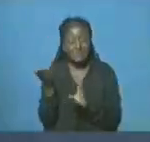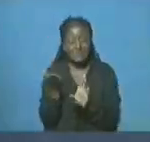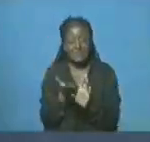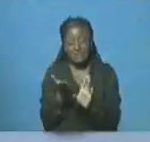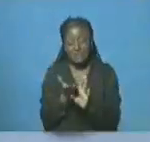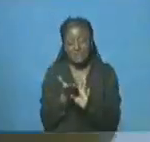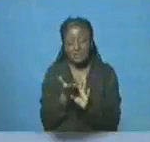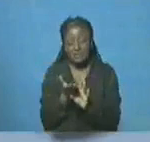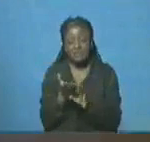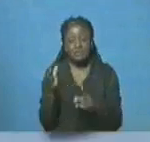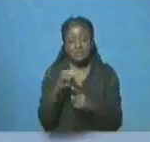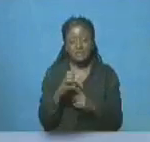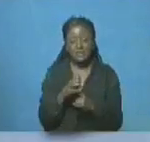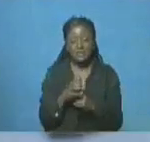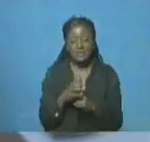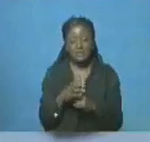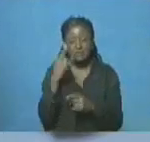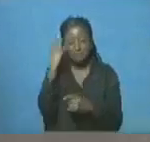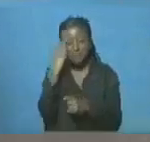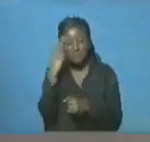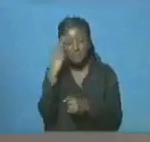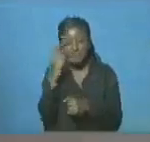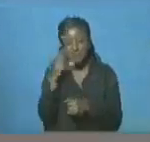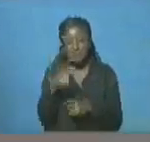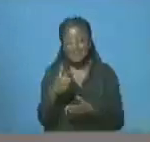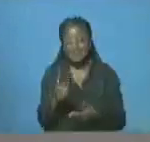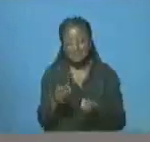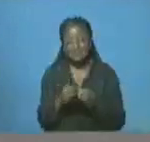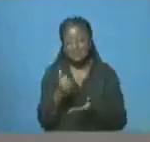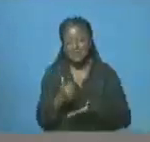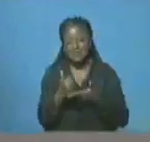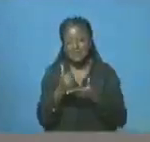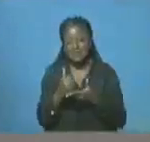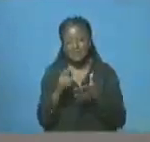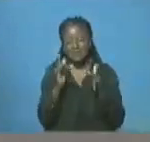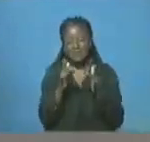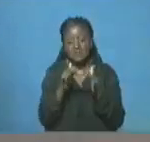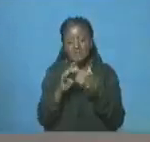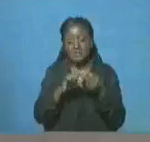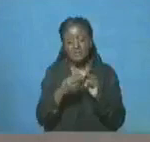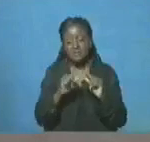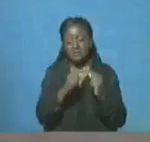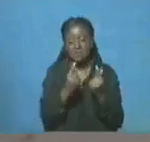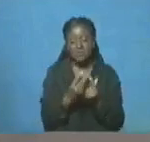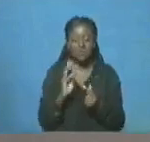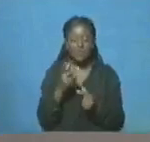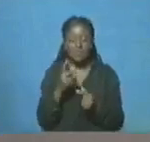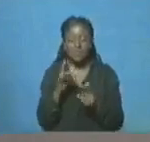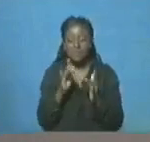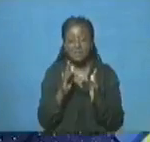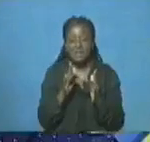enforcement was needed, he says the association reached out to a number of groups. We have reached out to